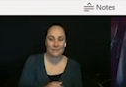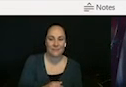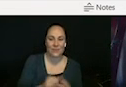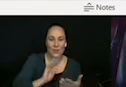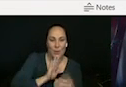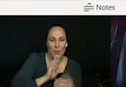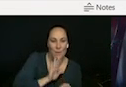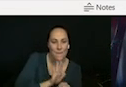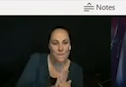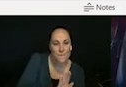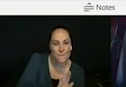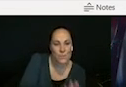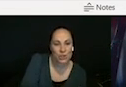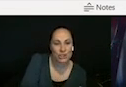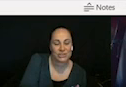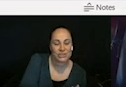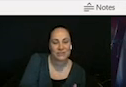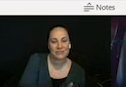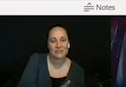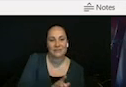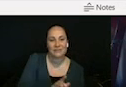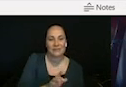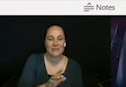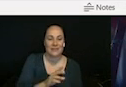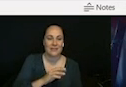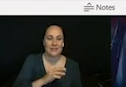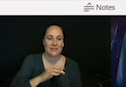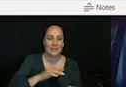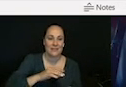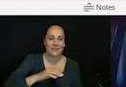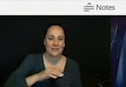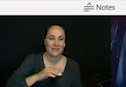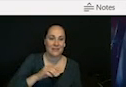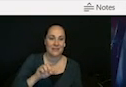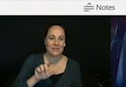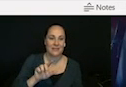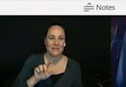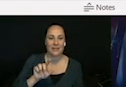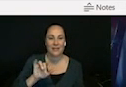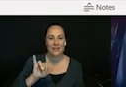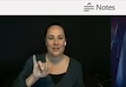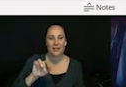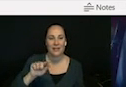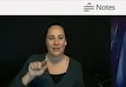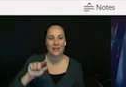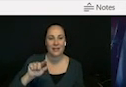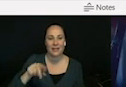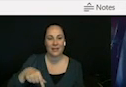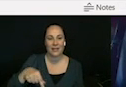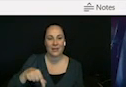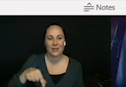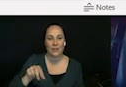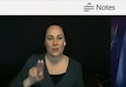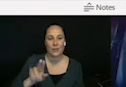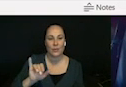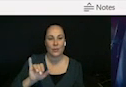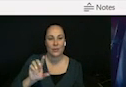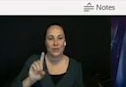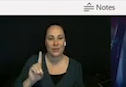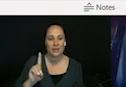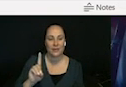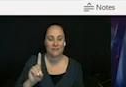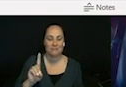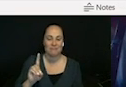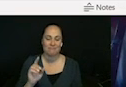spoon. But there's only so far that liquid can go, right, before it meets the side of the mug.